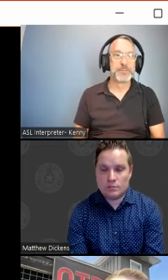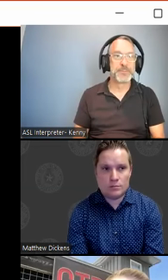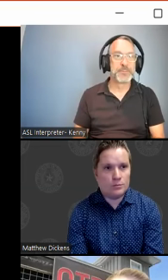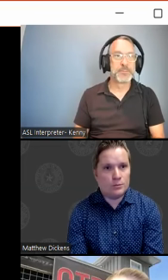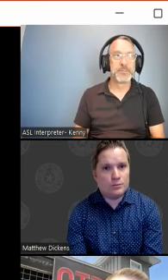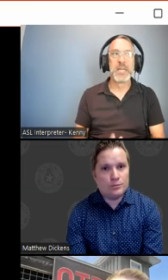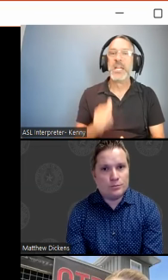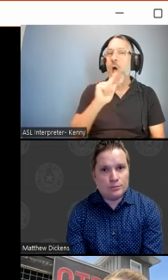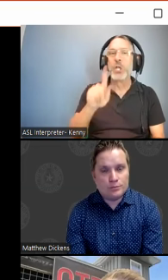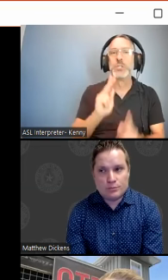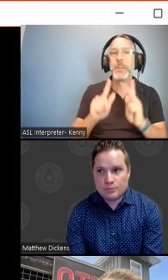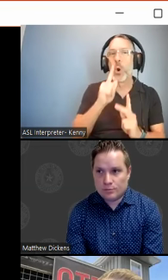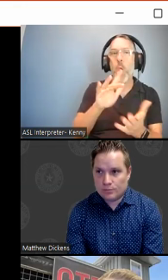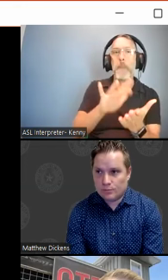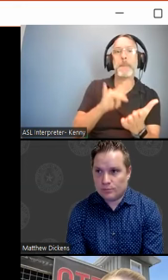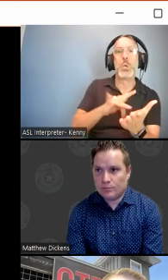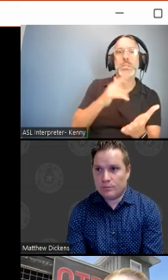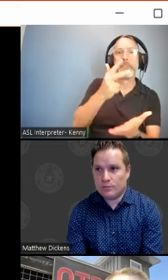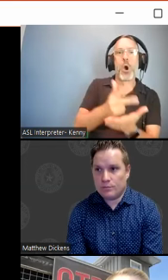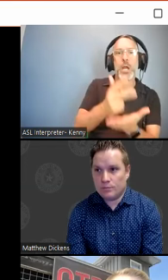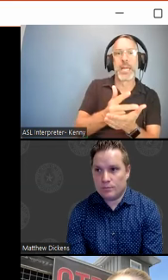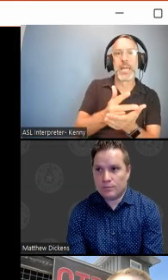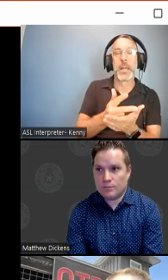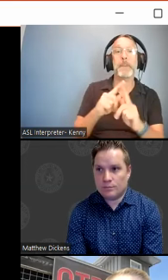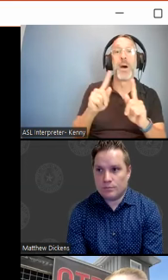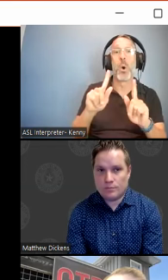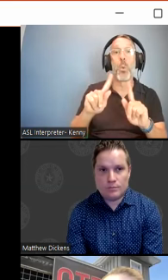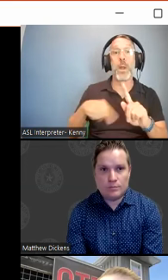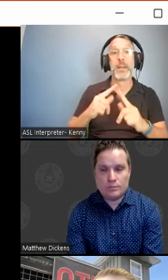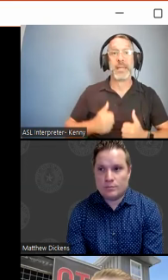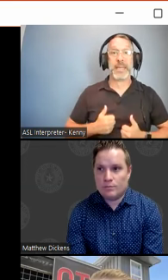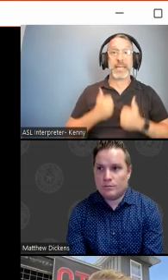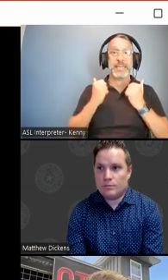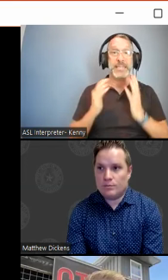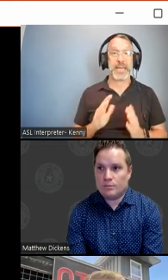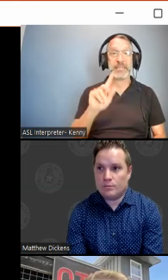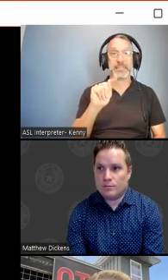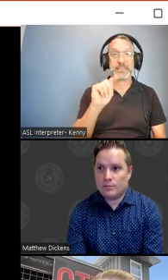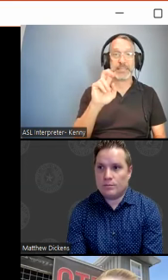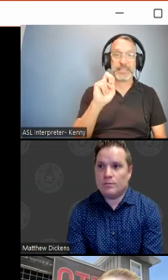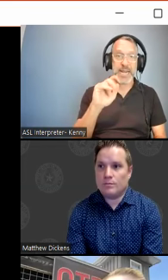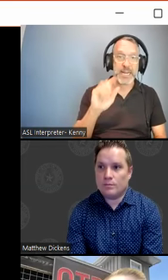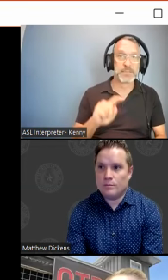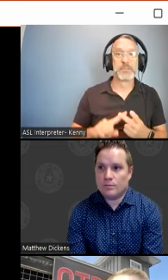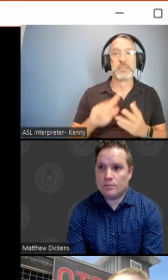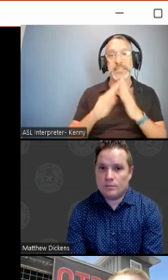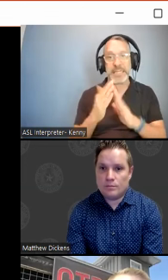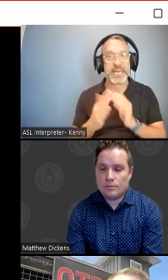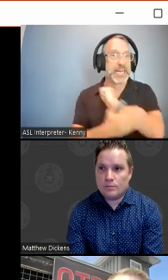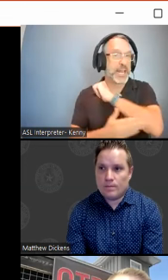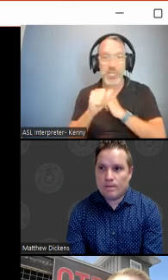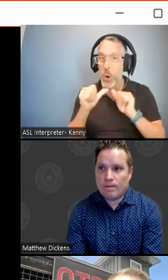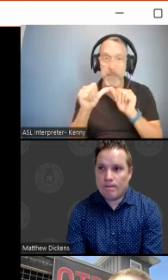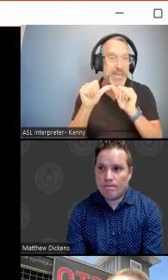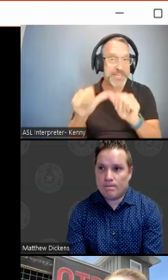just people who are abusing accessible parking spaces, but when tenants or even cities and counties don't maintain those